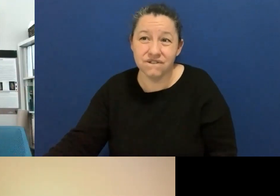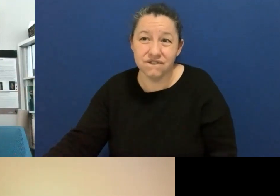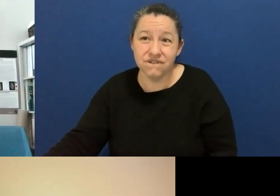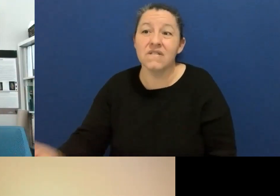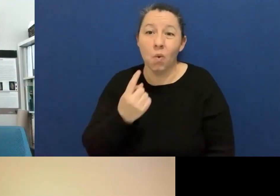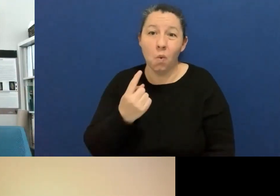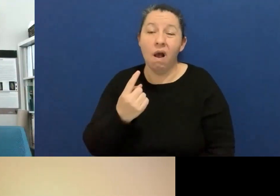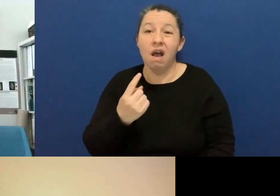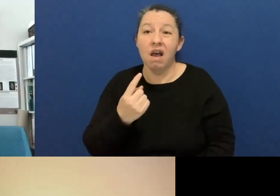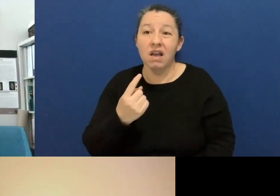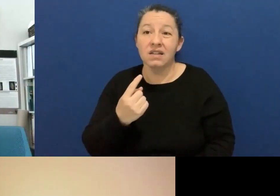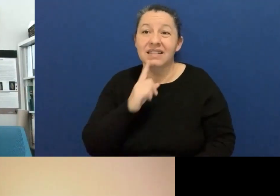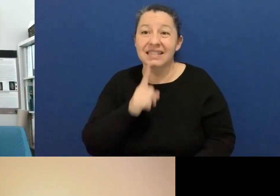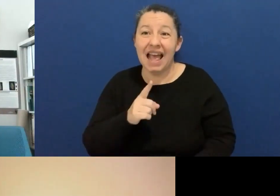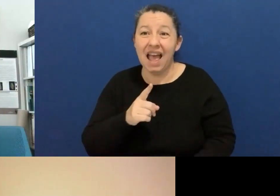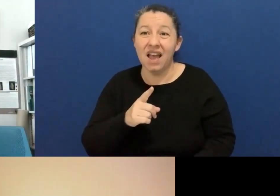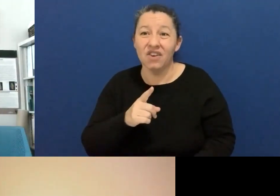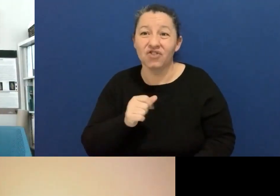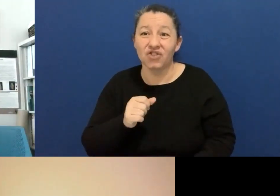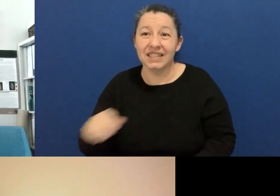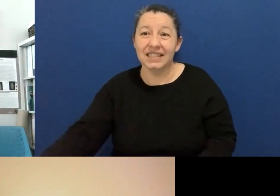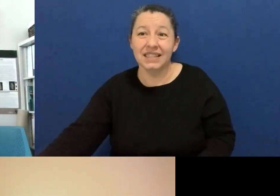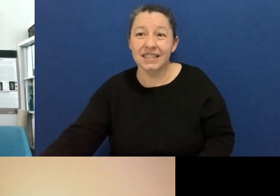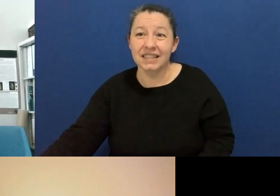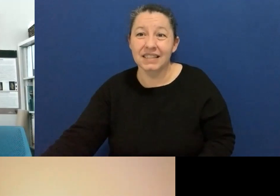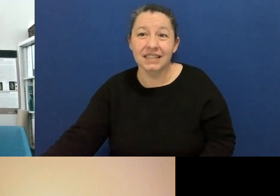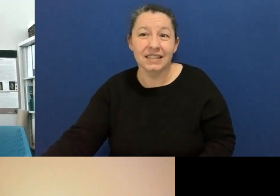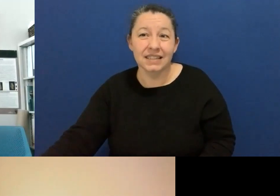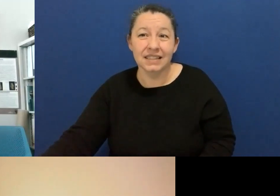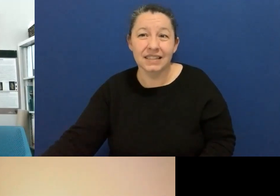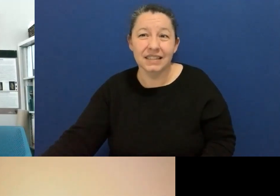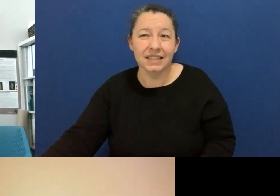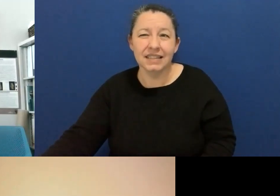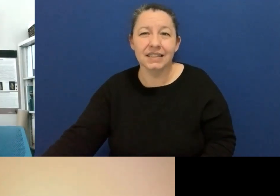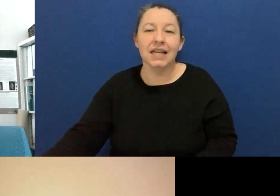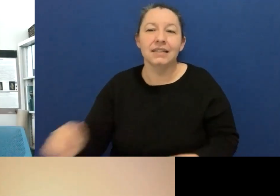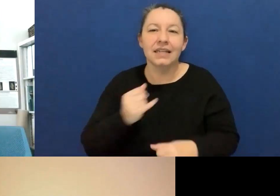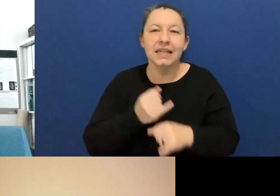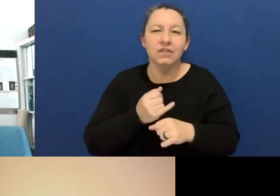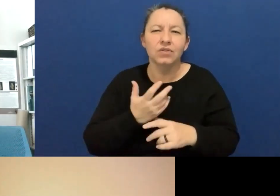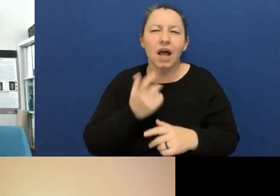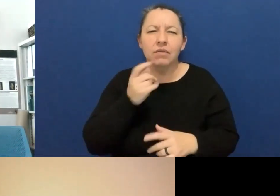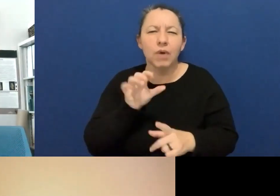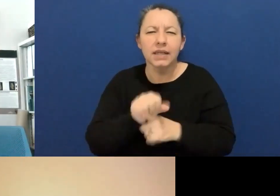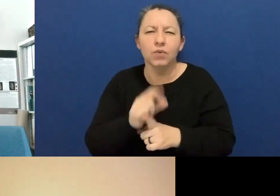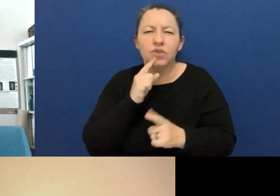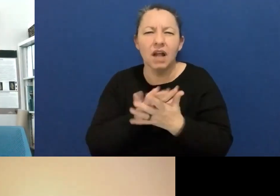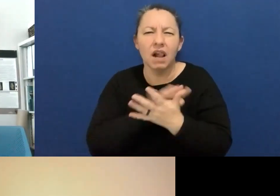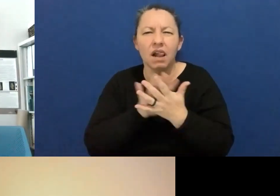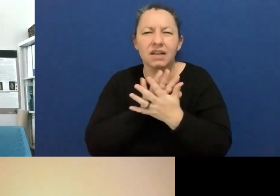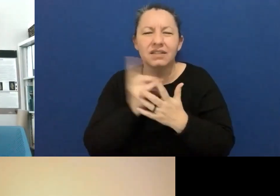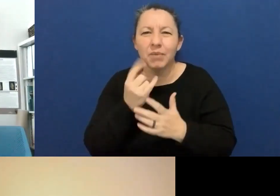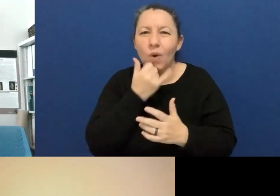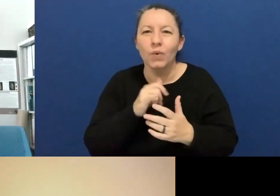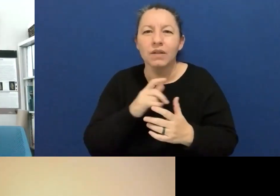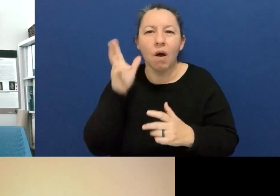major institution, or maybe they are an institution, but of course the name is broken. So I just feel like this site is teasing me in some way. I know it's